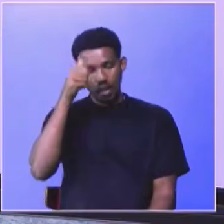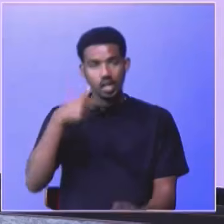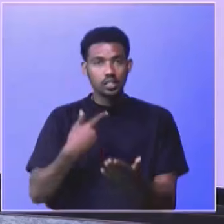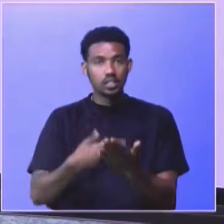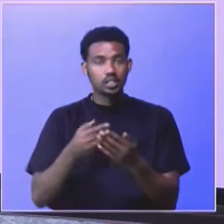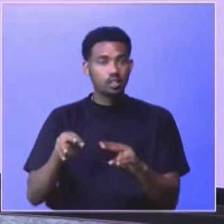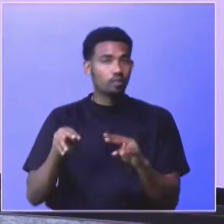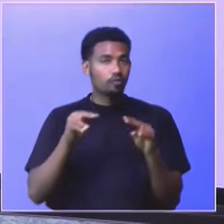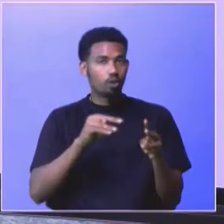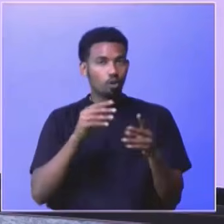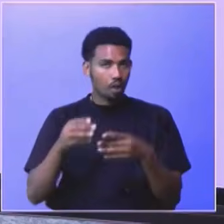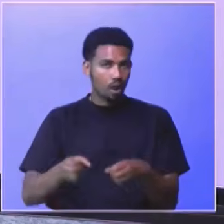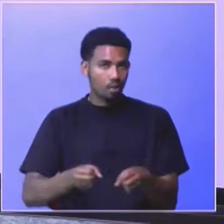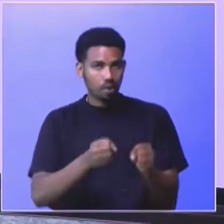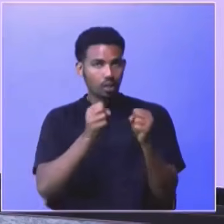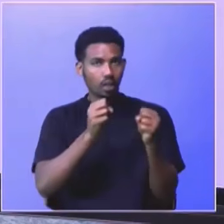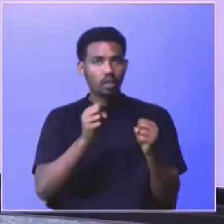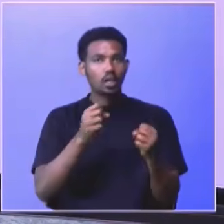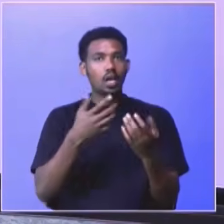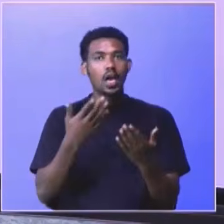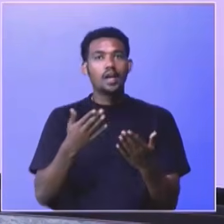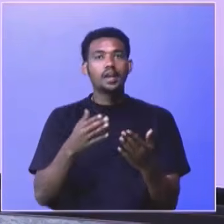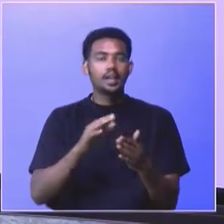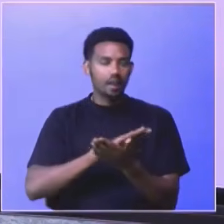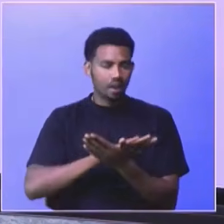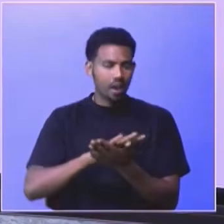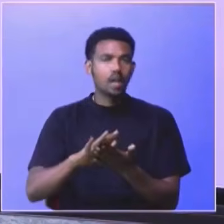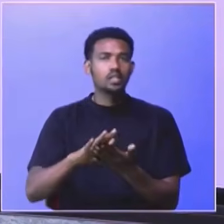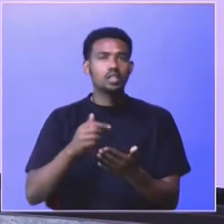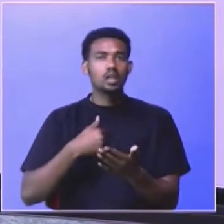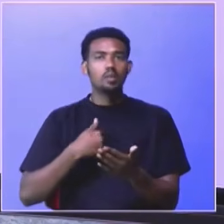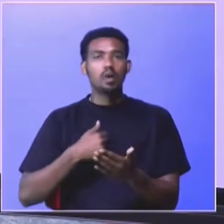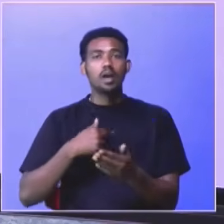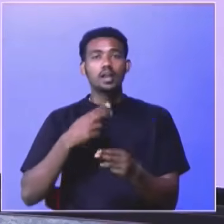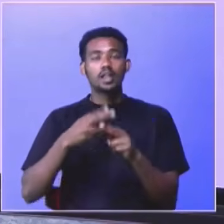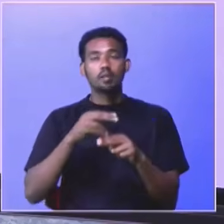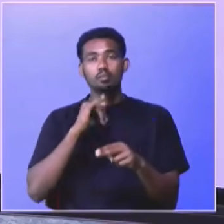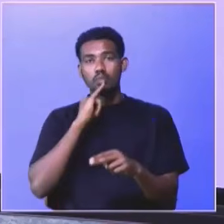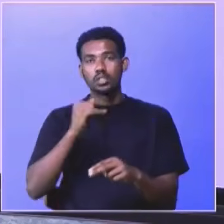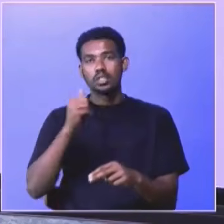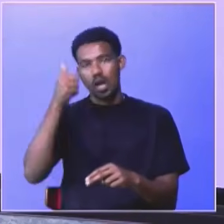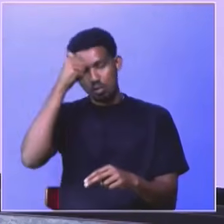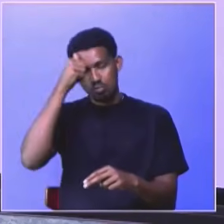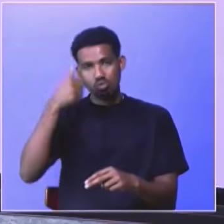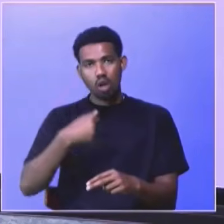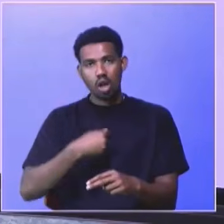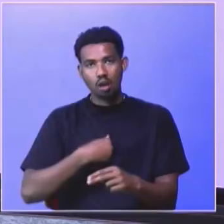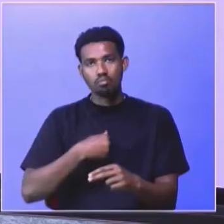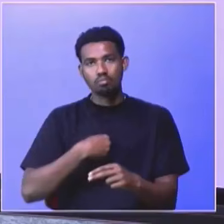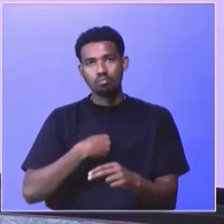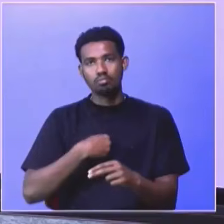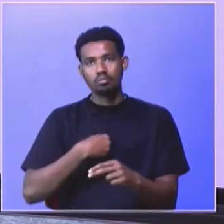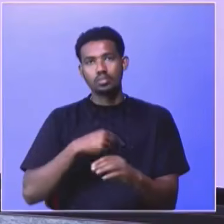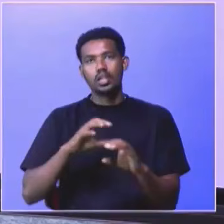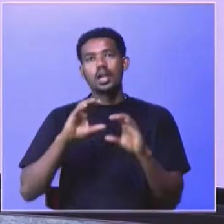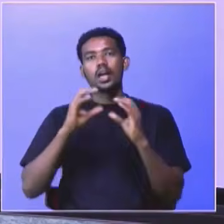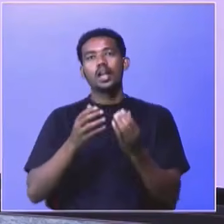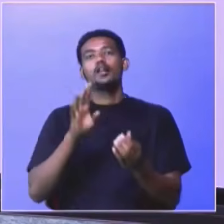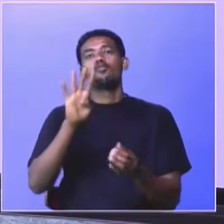And the next student say, oh, nice. My name is Abdu. I am grade